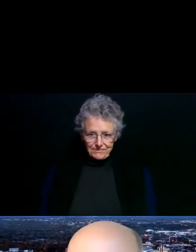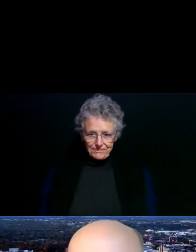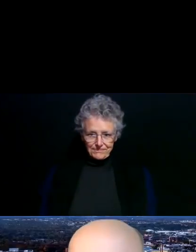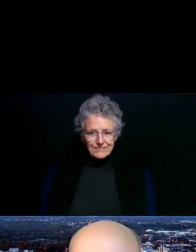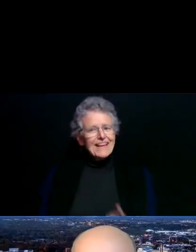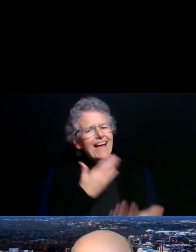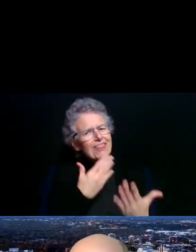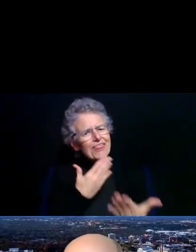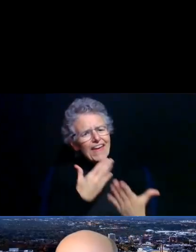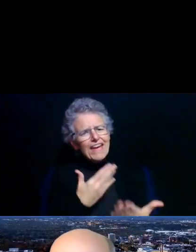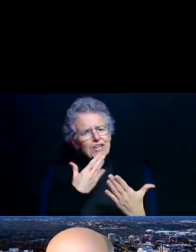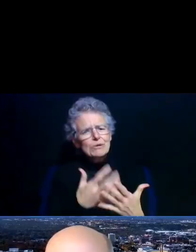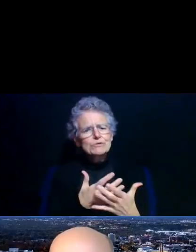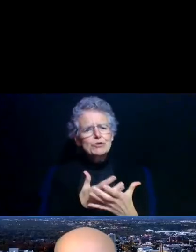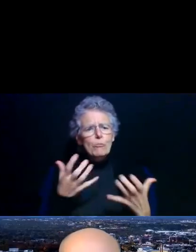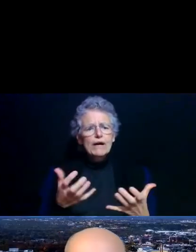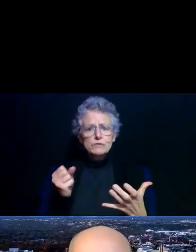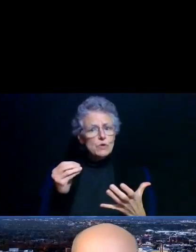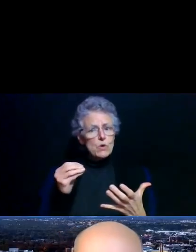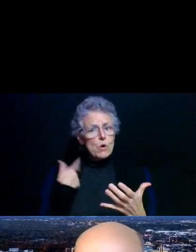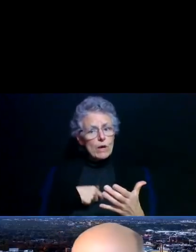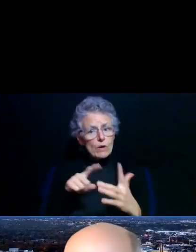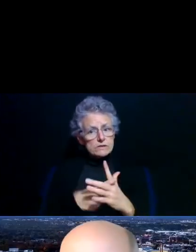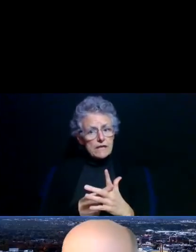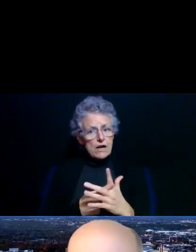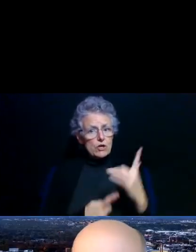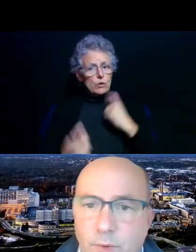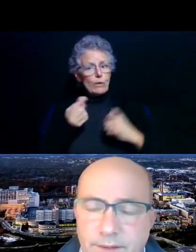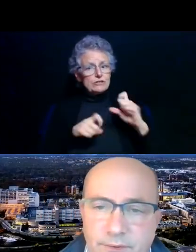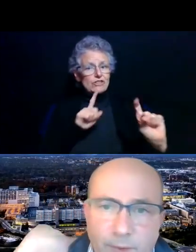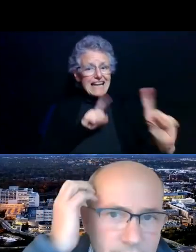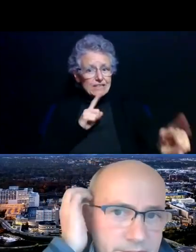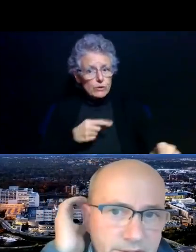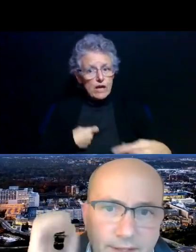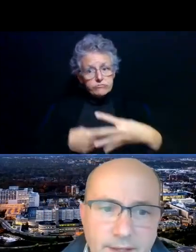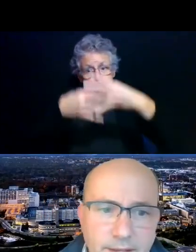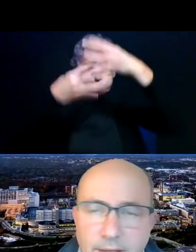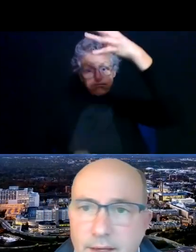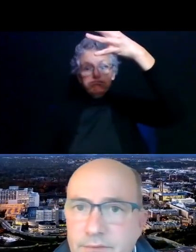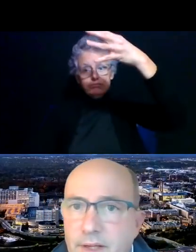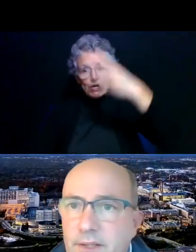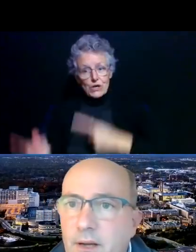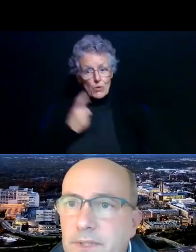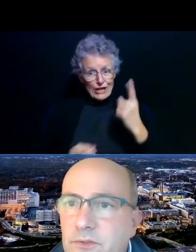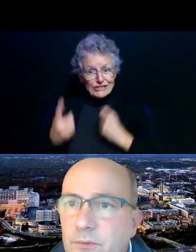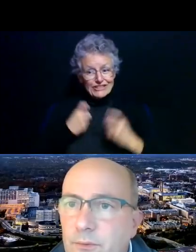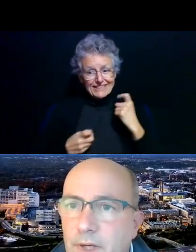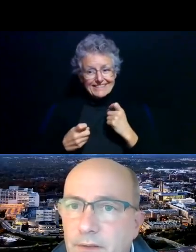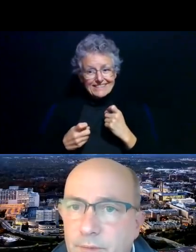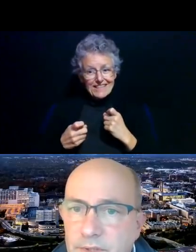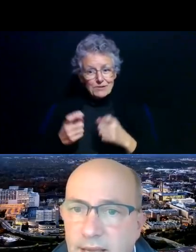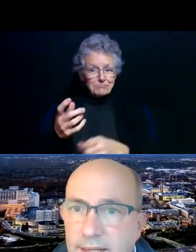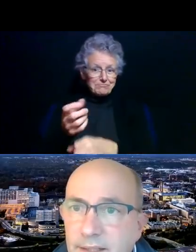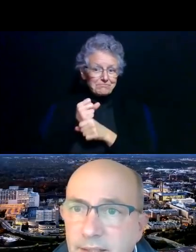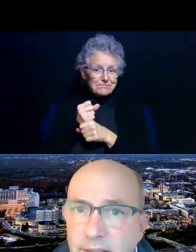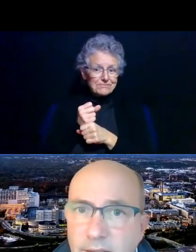Thank you, Phyllis. So we'll begin the question and answer portion. We have quite a few questions that have come into